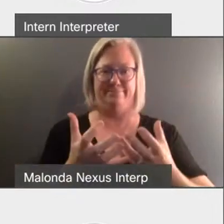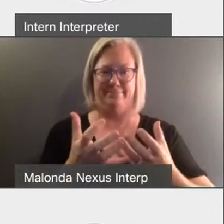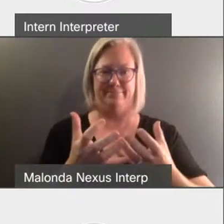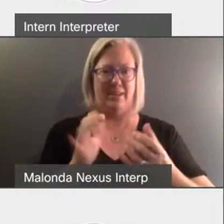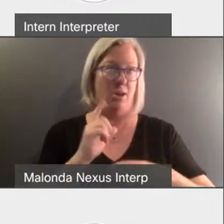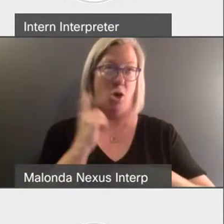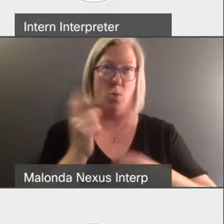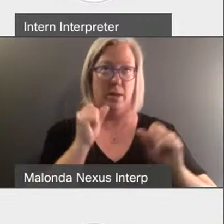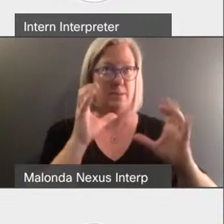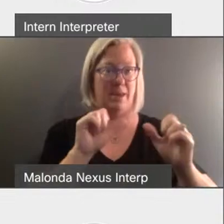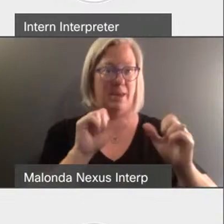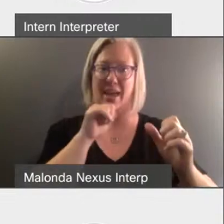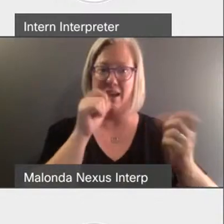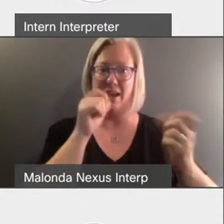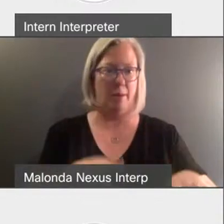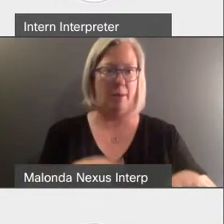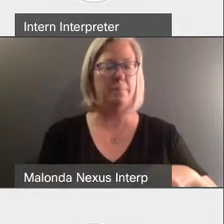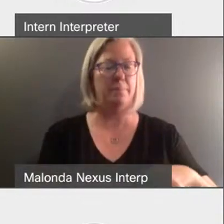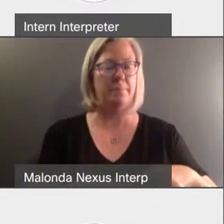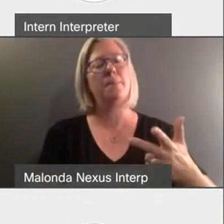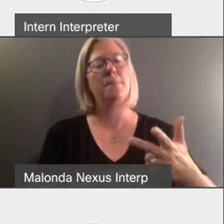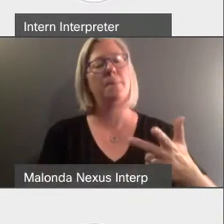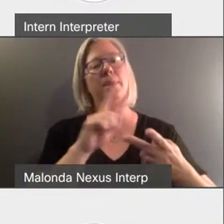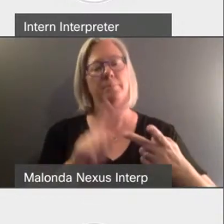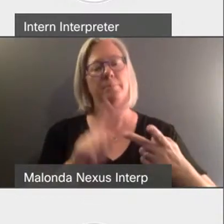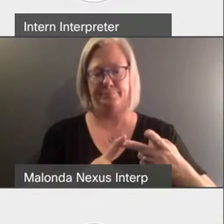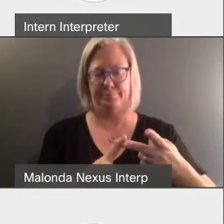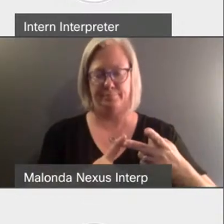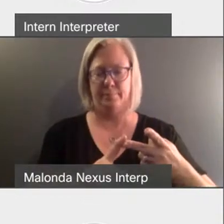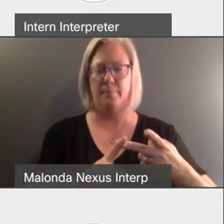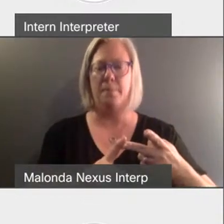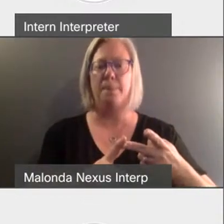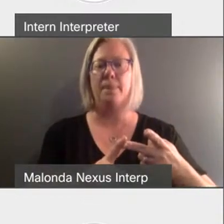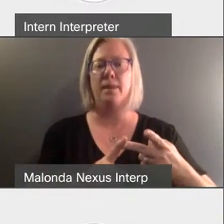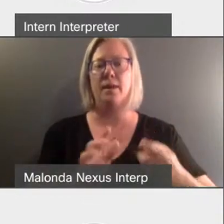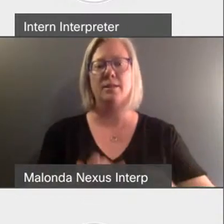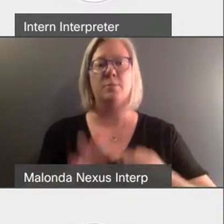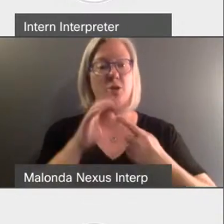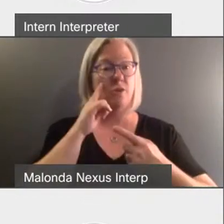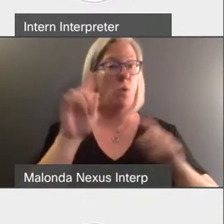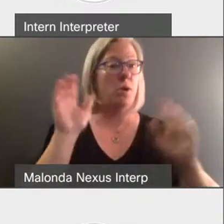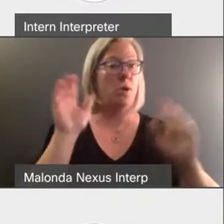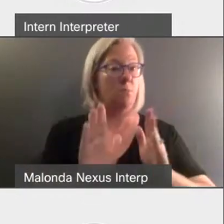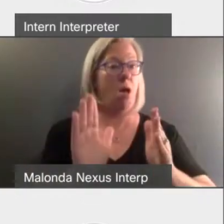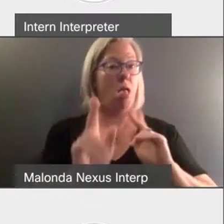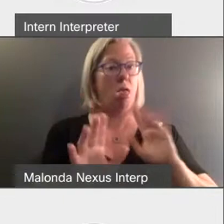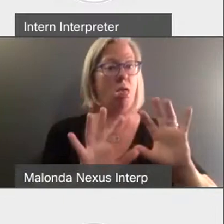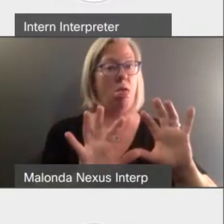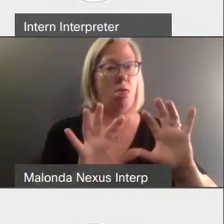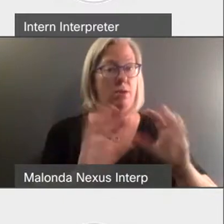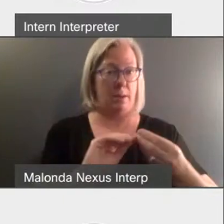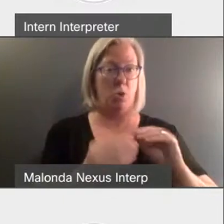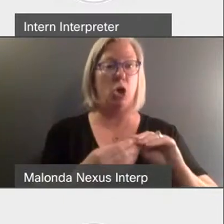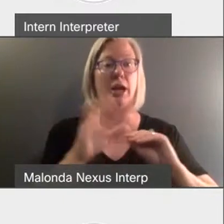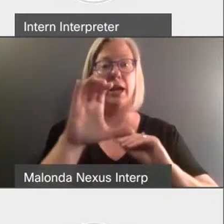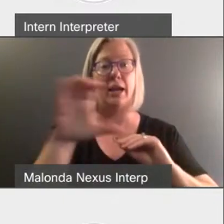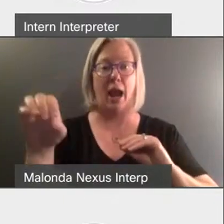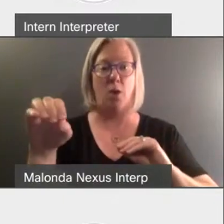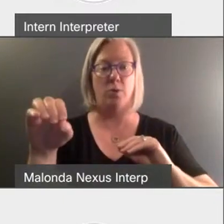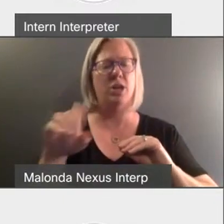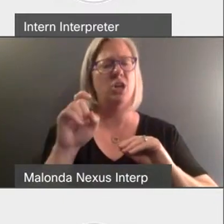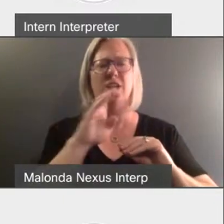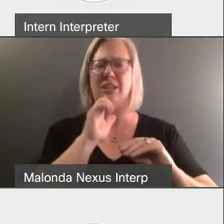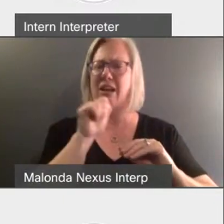happen. And then lastly, particularly for smaller population counties, counties should not be